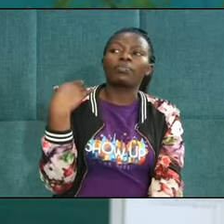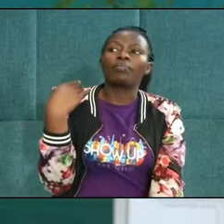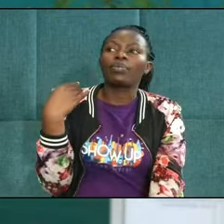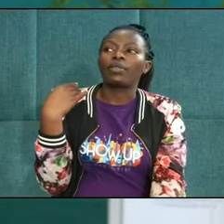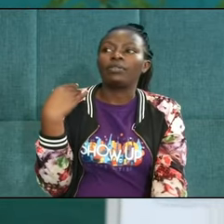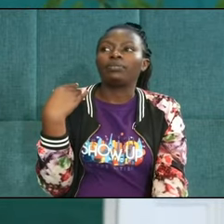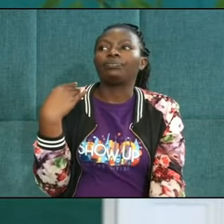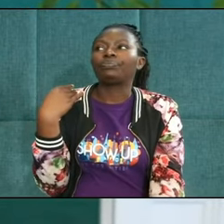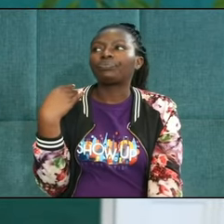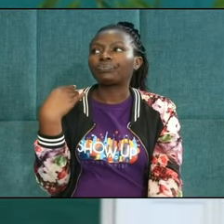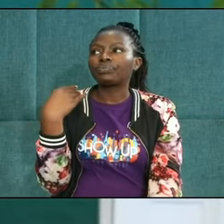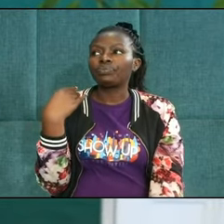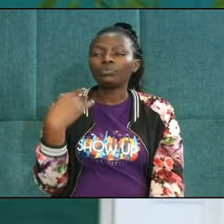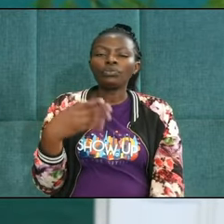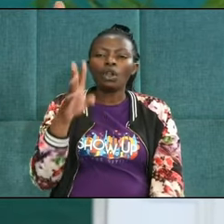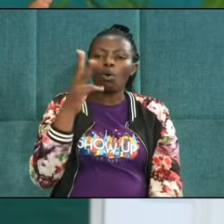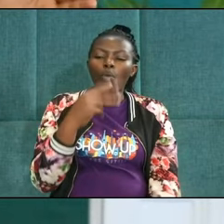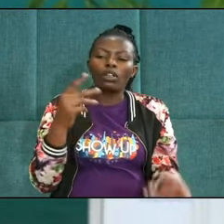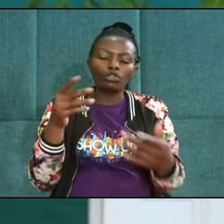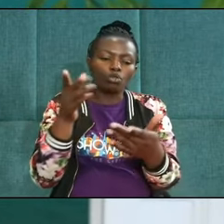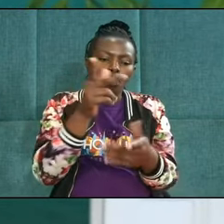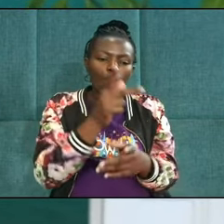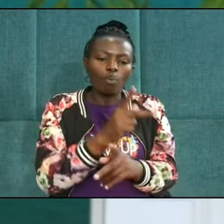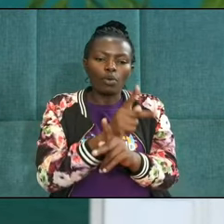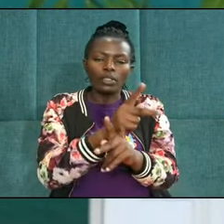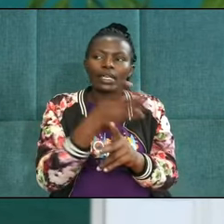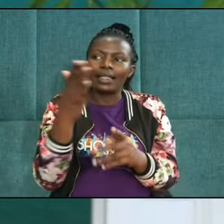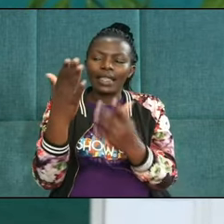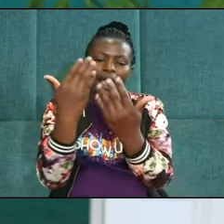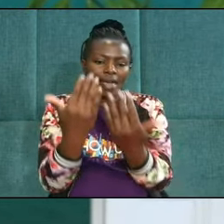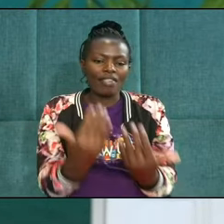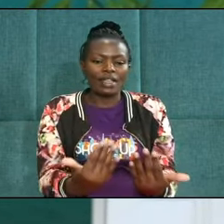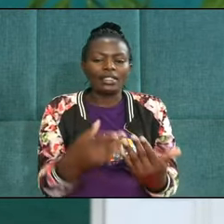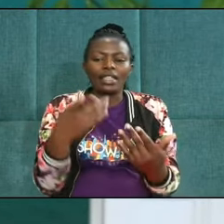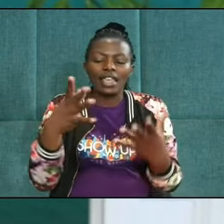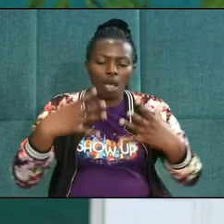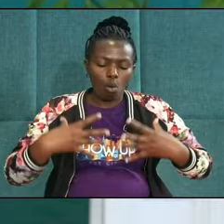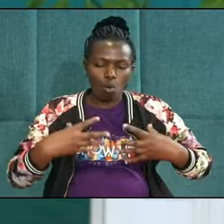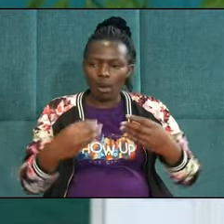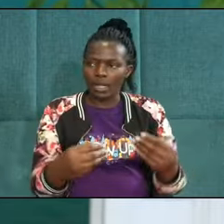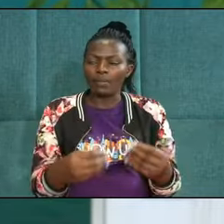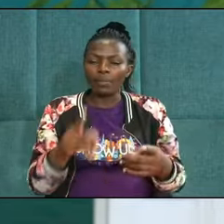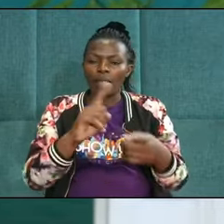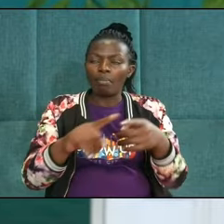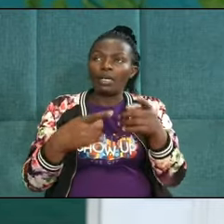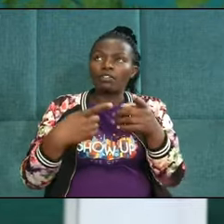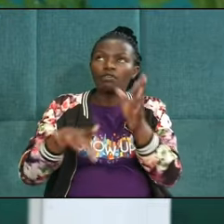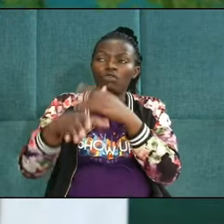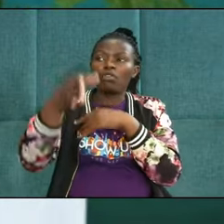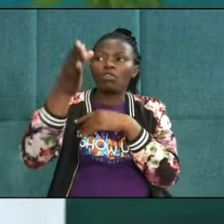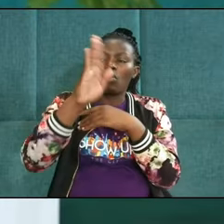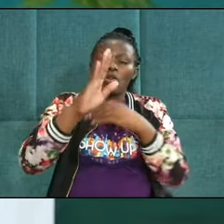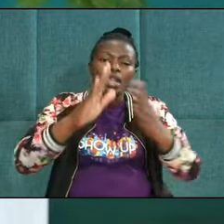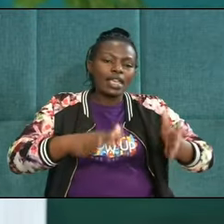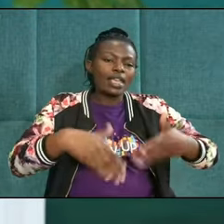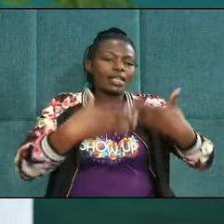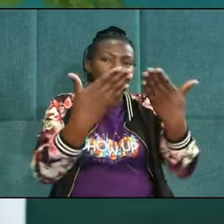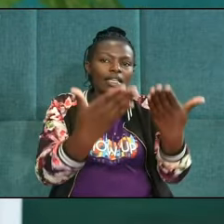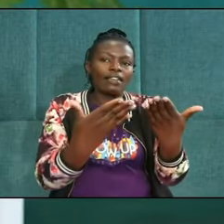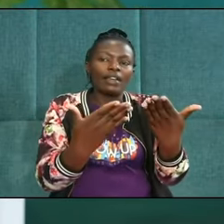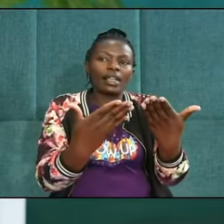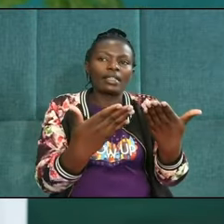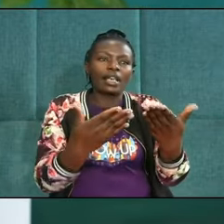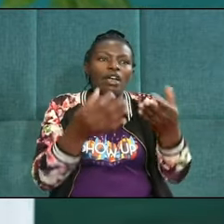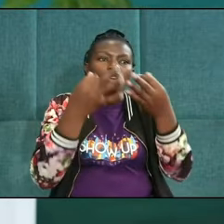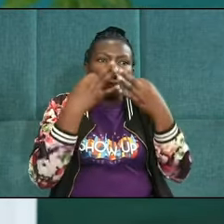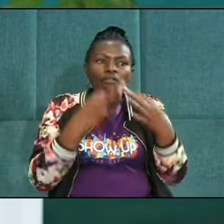secure their properties. But for God, he has given us the guarantee of